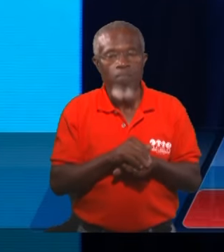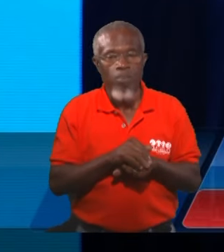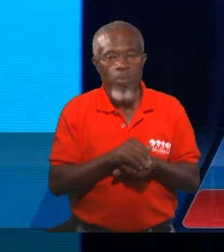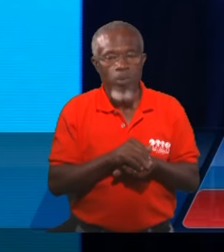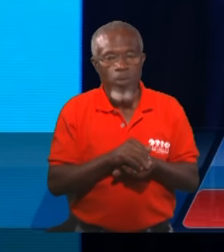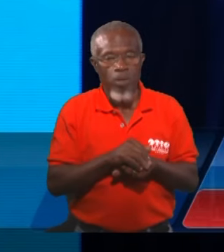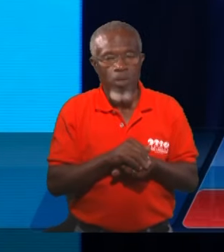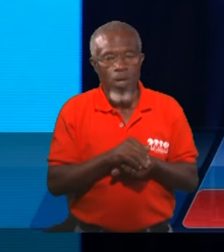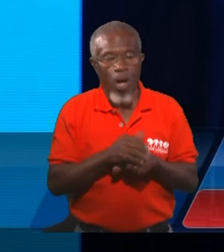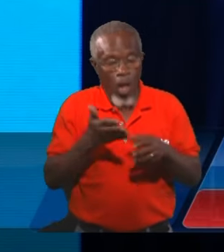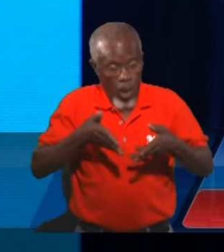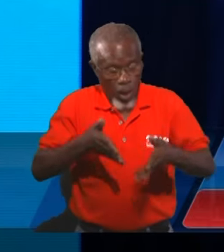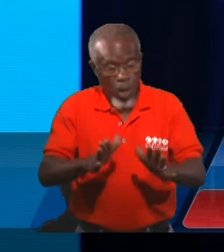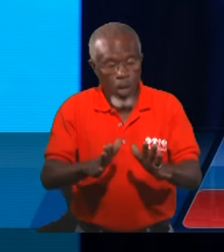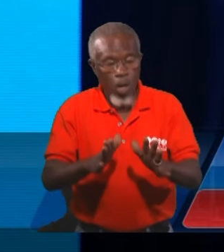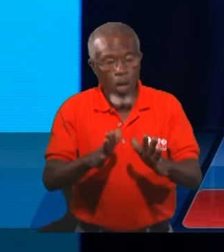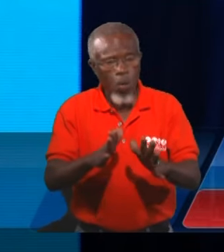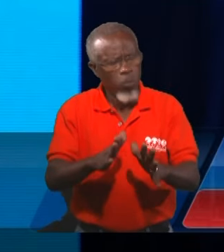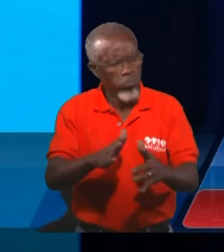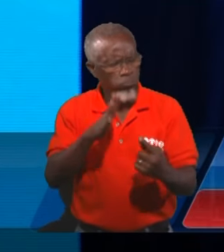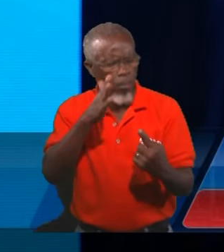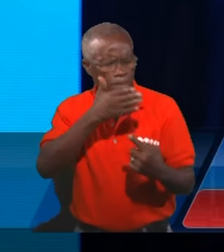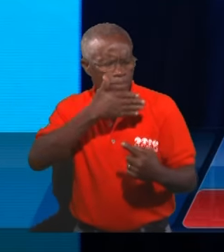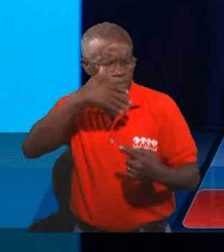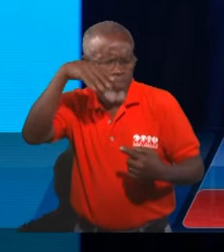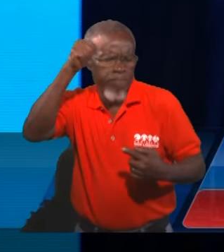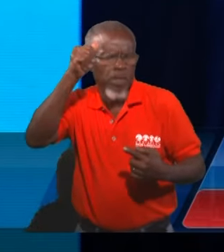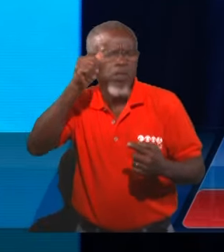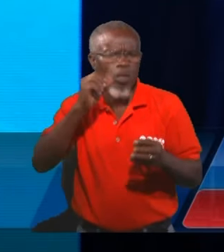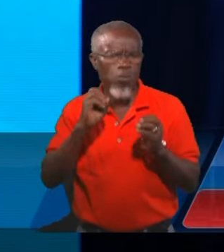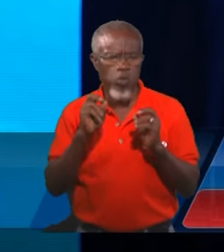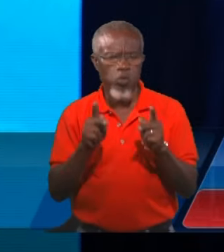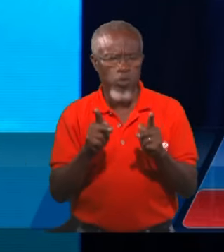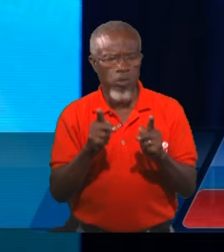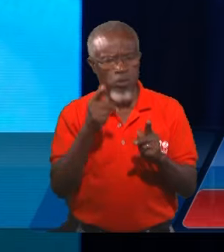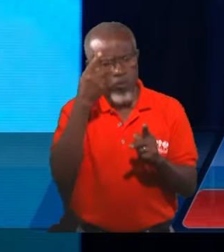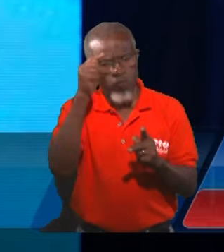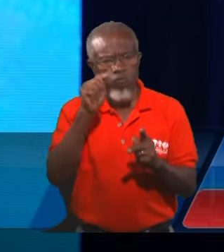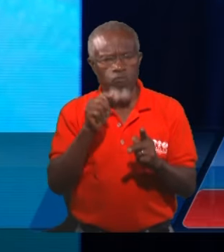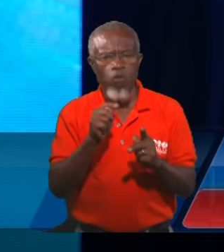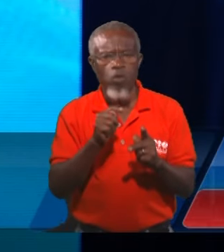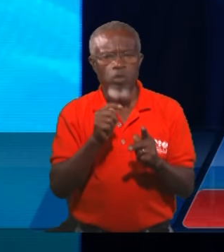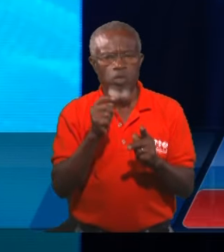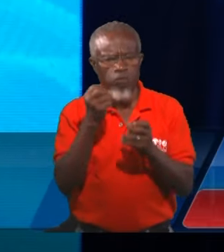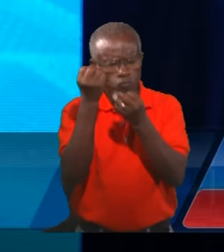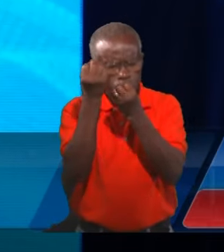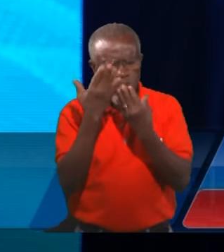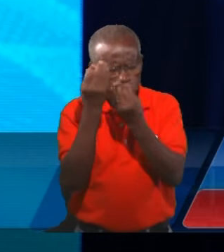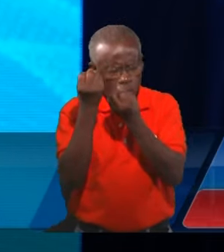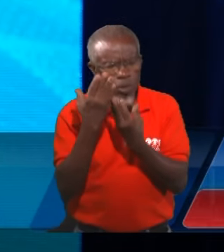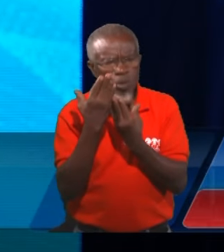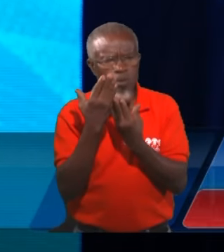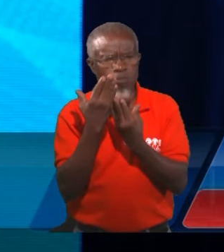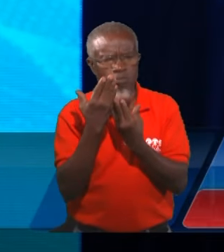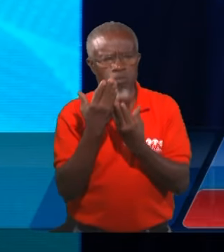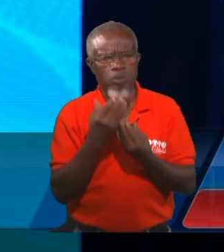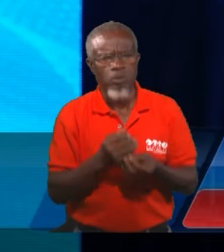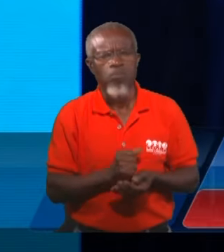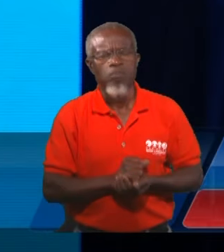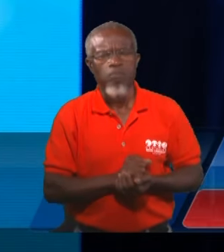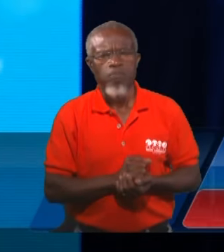ensuring top-tier data protection and reliability, something we are all proud of.